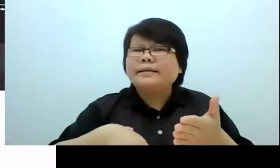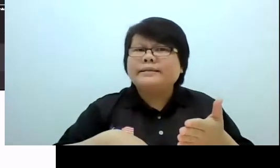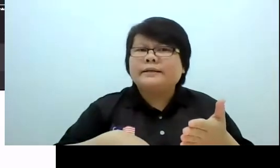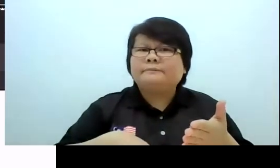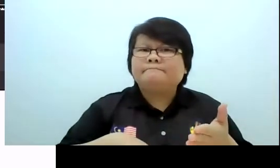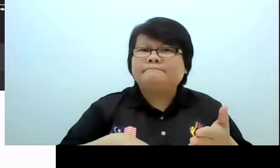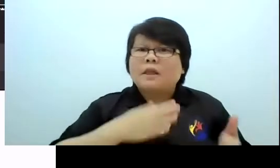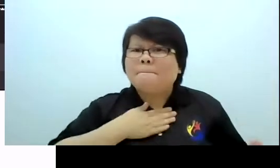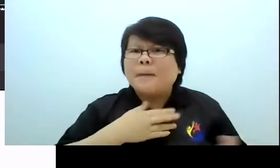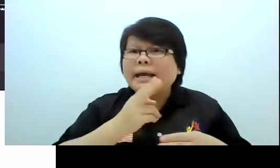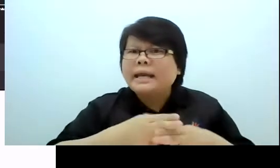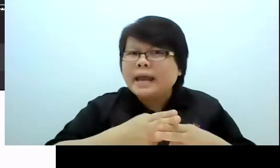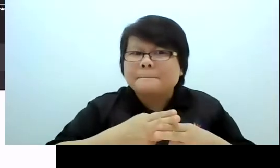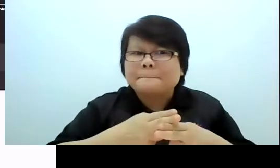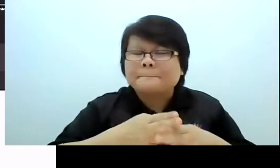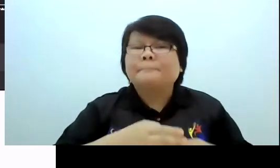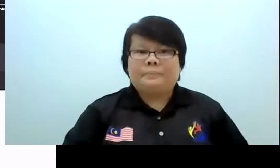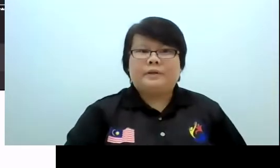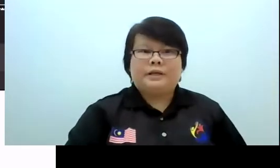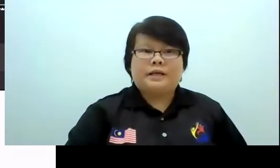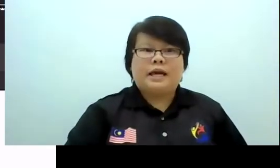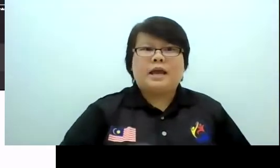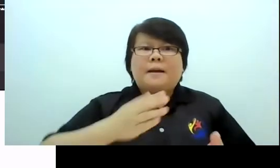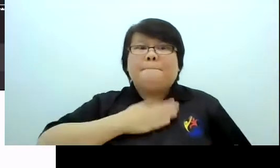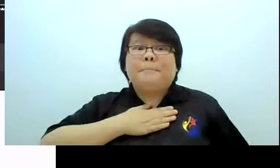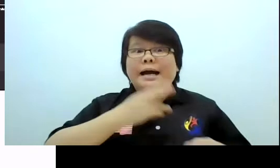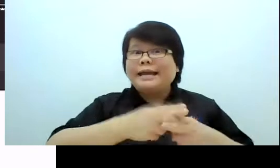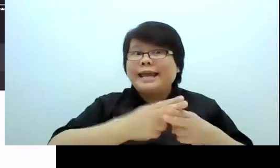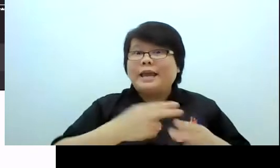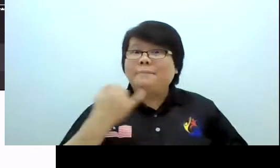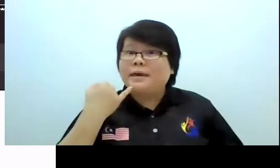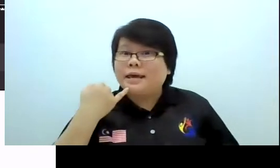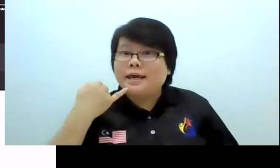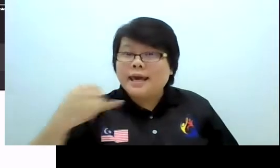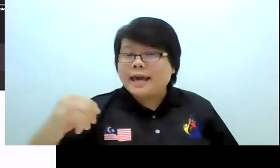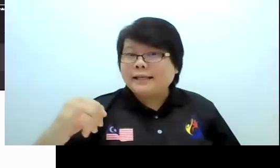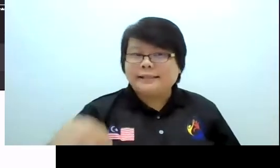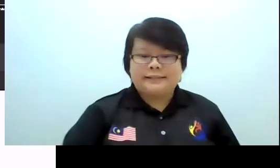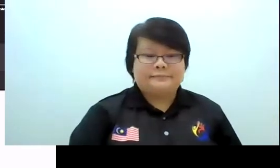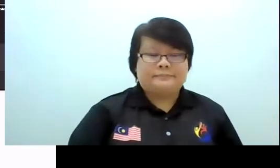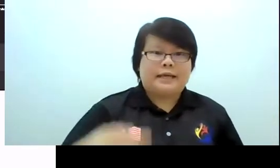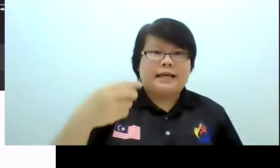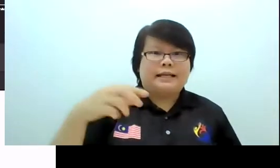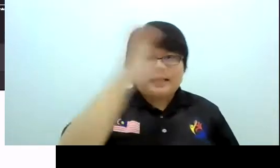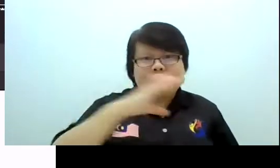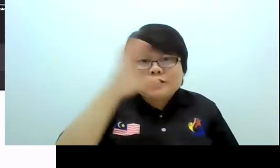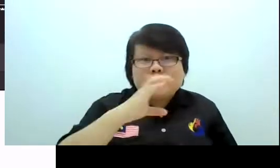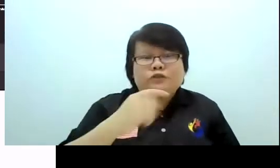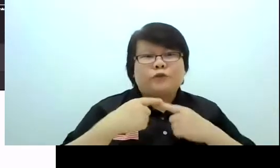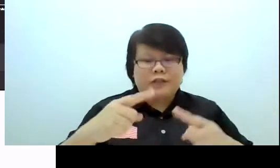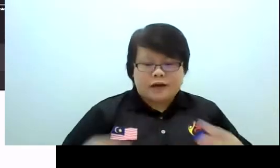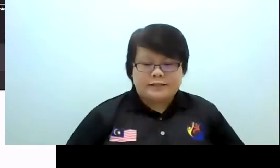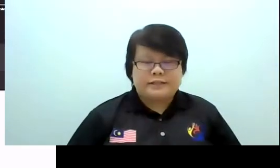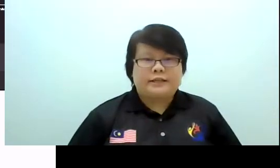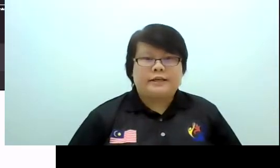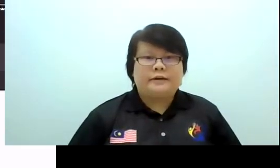What is my name? Okay, my name is, okay, let's search